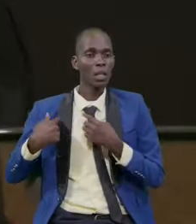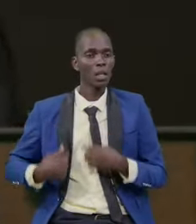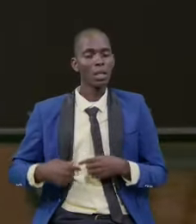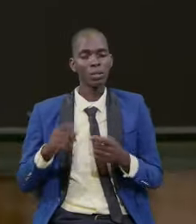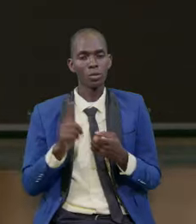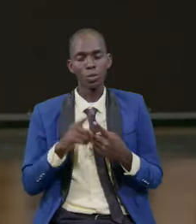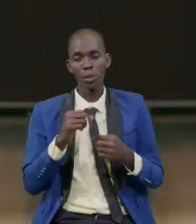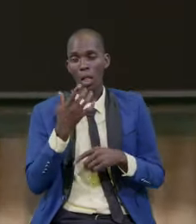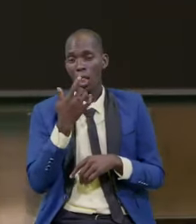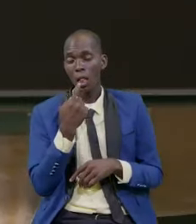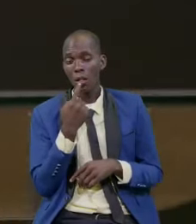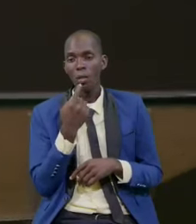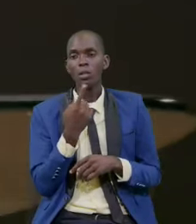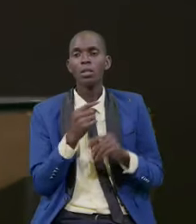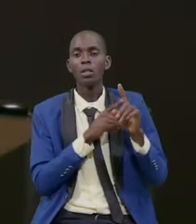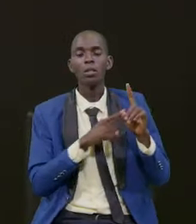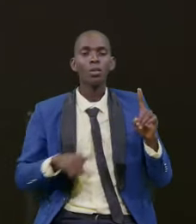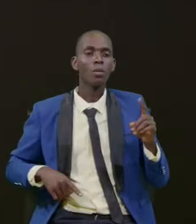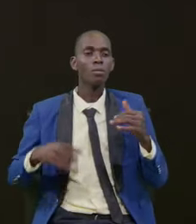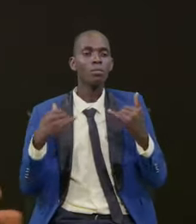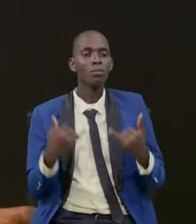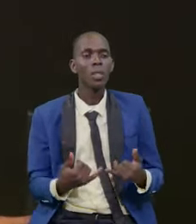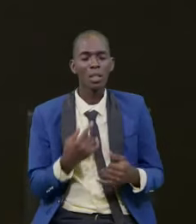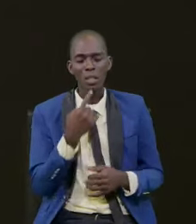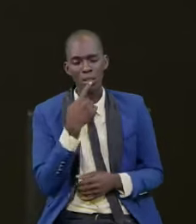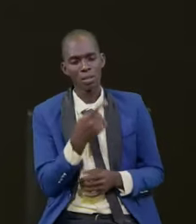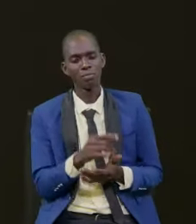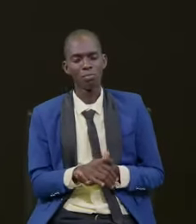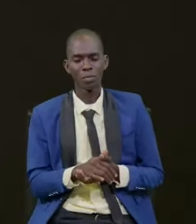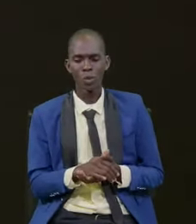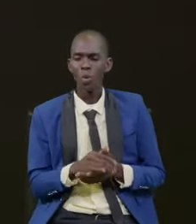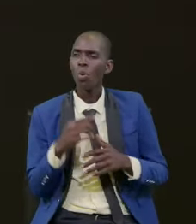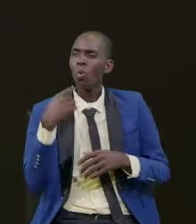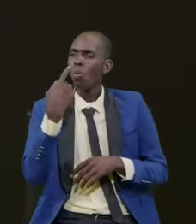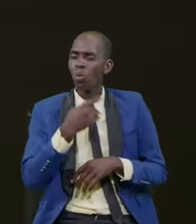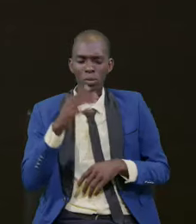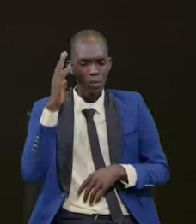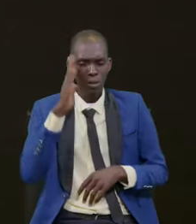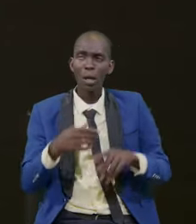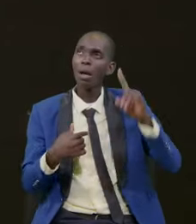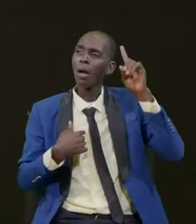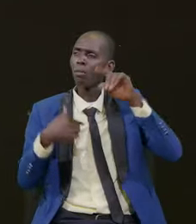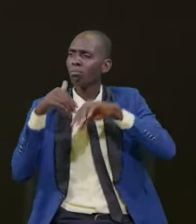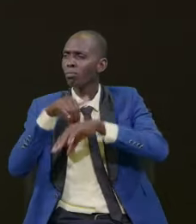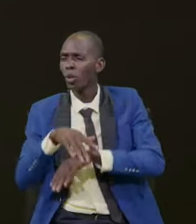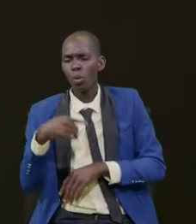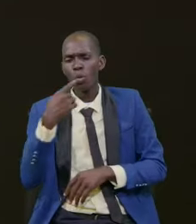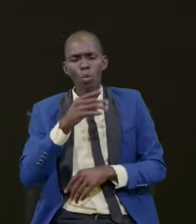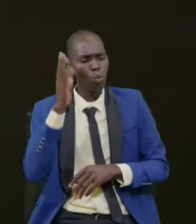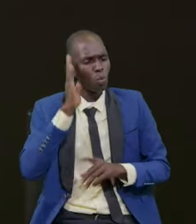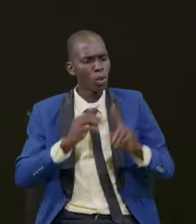tongue, the Lord now said, whom shall I send? And who will go for us?